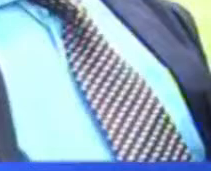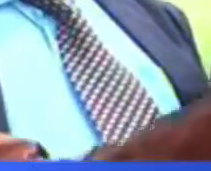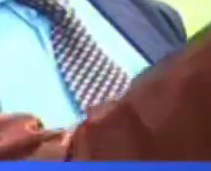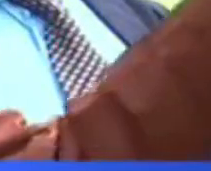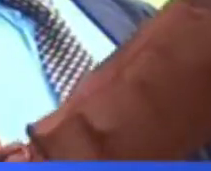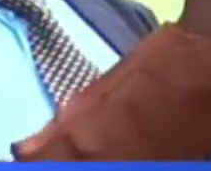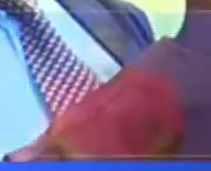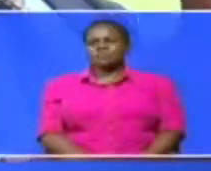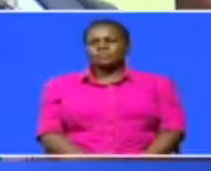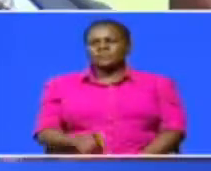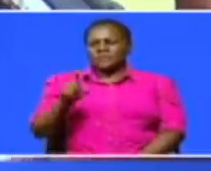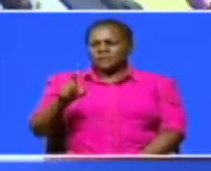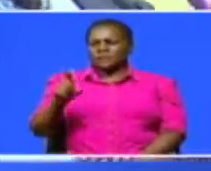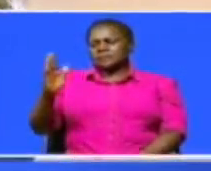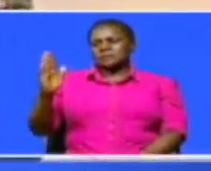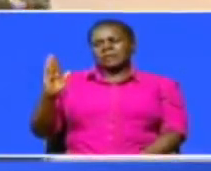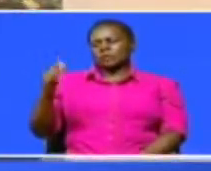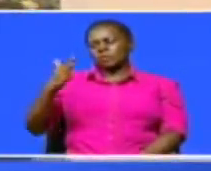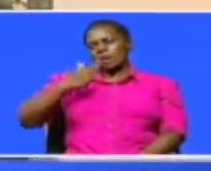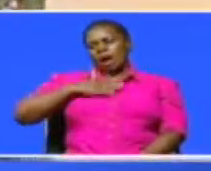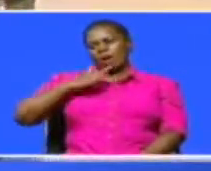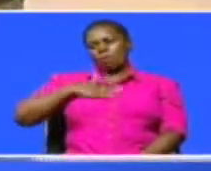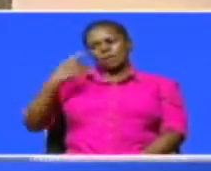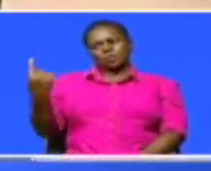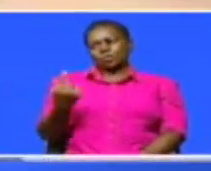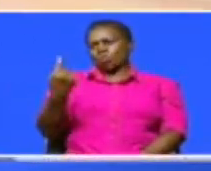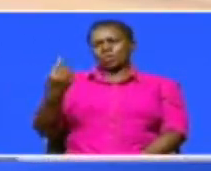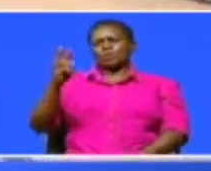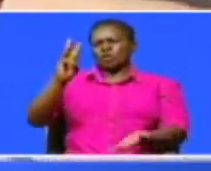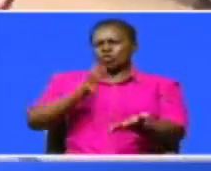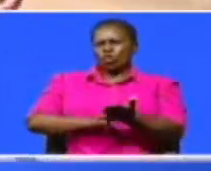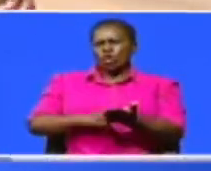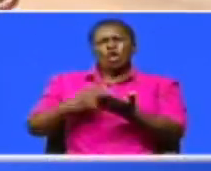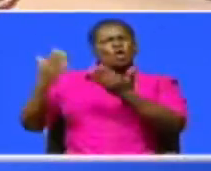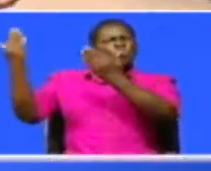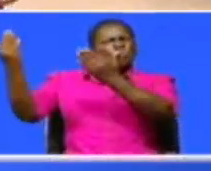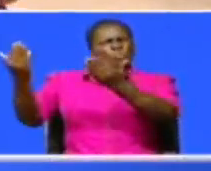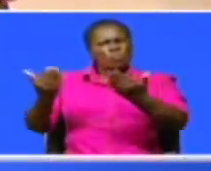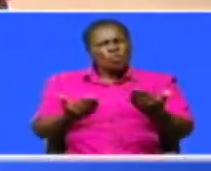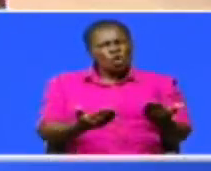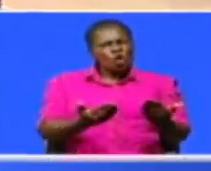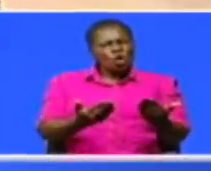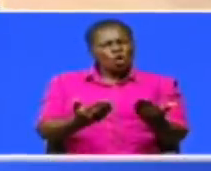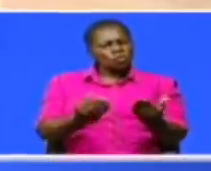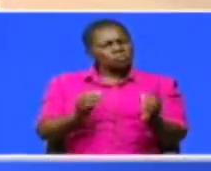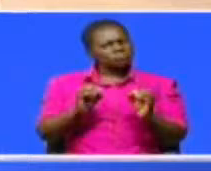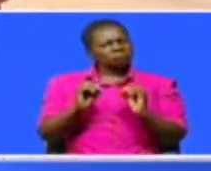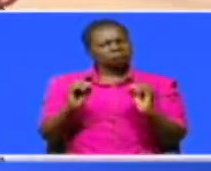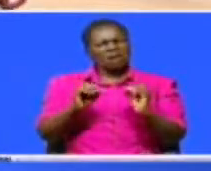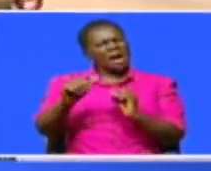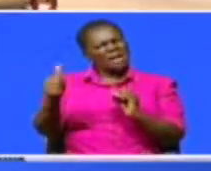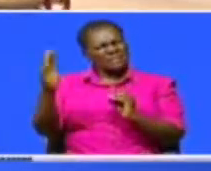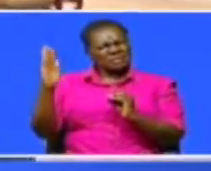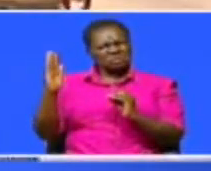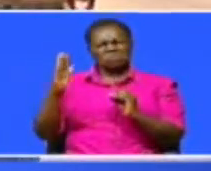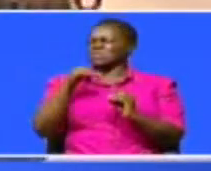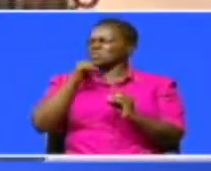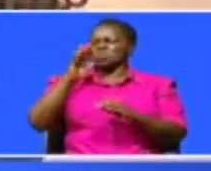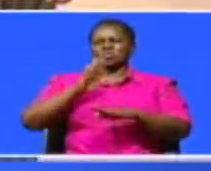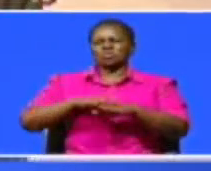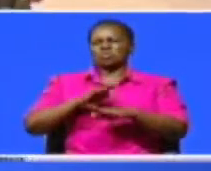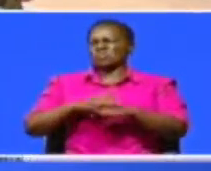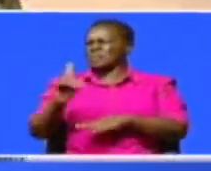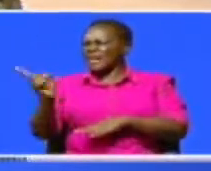We only need our security while we're Migori. We don't need security from as far as Bomet or as far